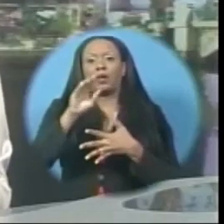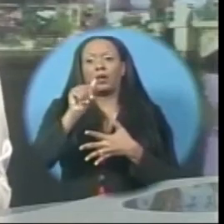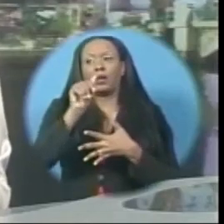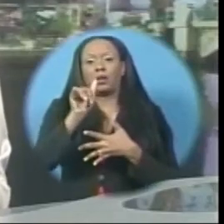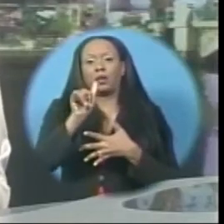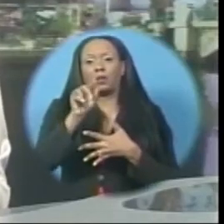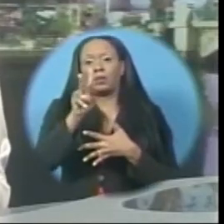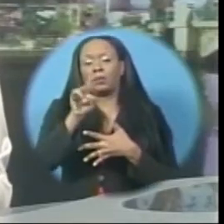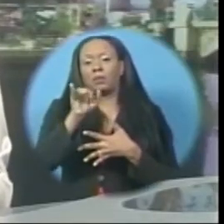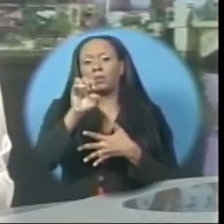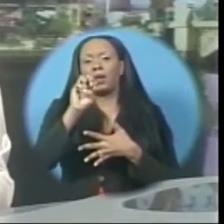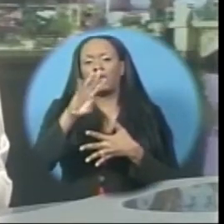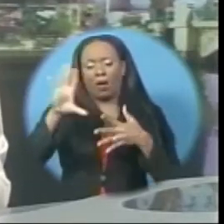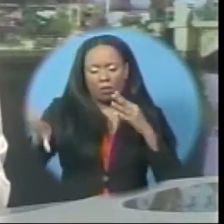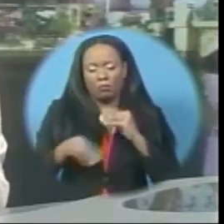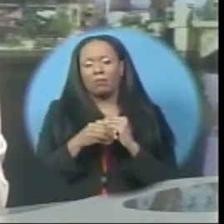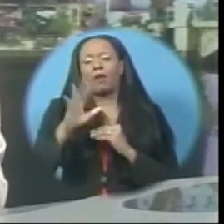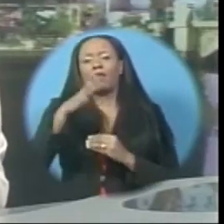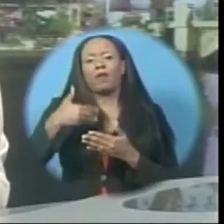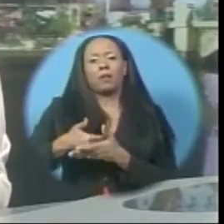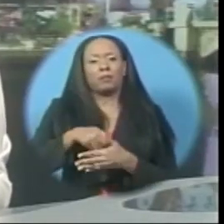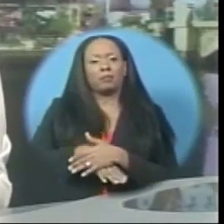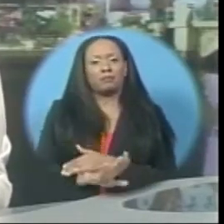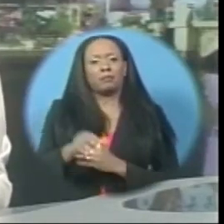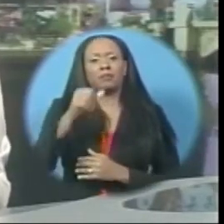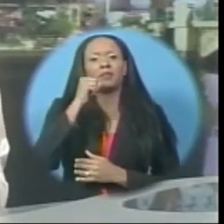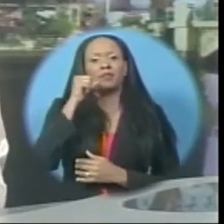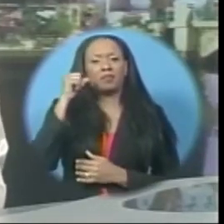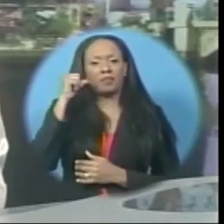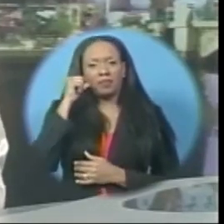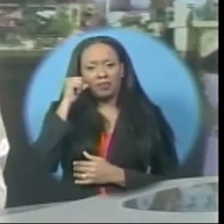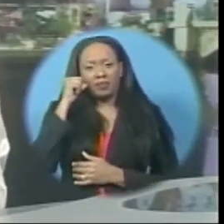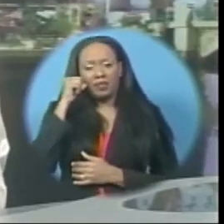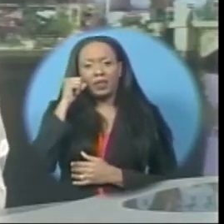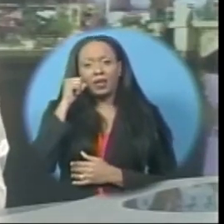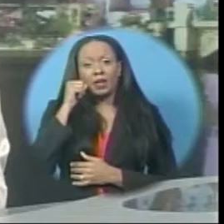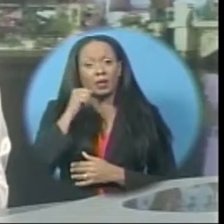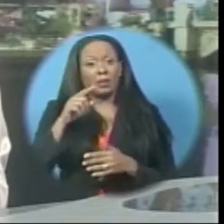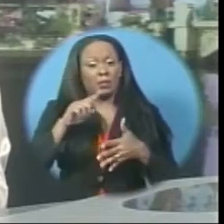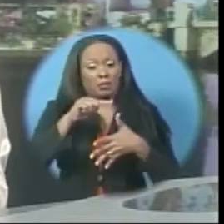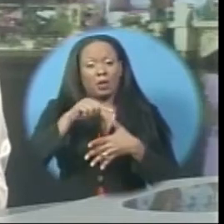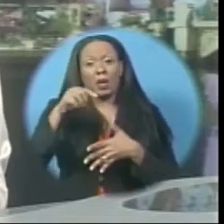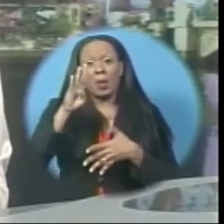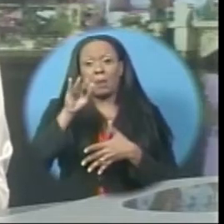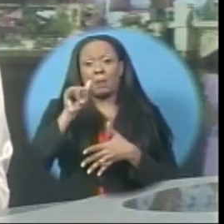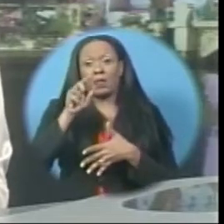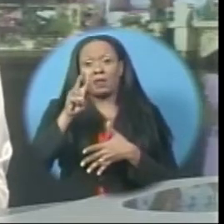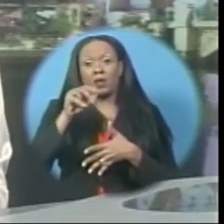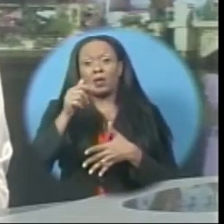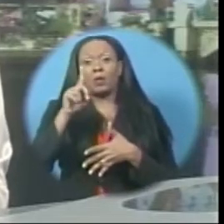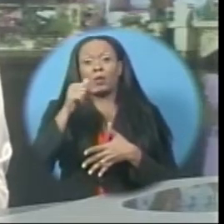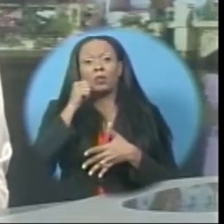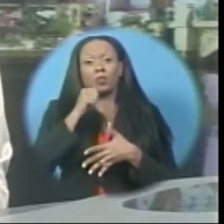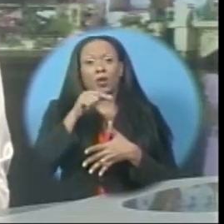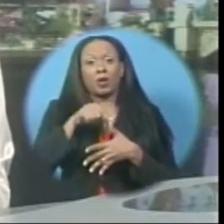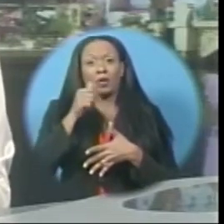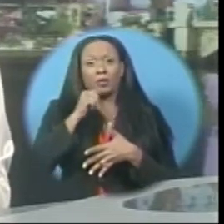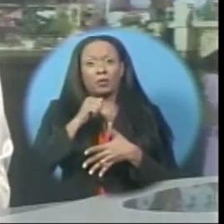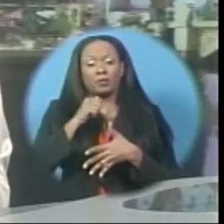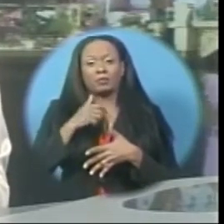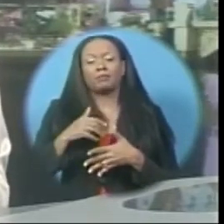and the last at 5:59 in the evening. And over at Bayview Hospital, 1 baby girl was